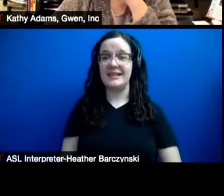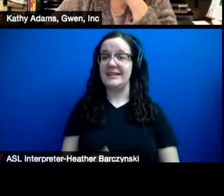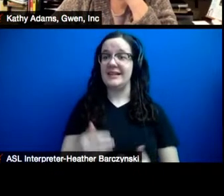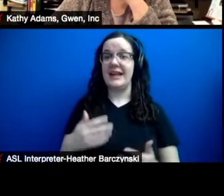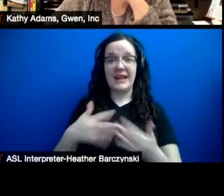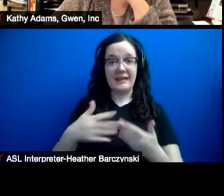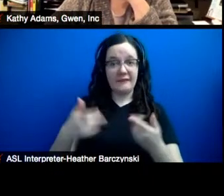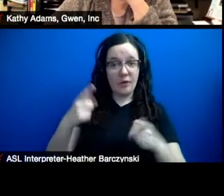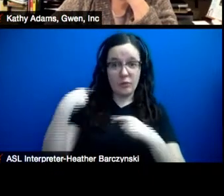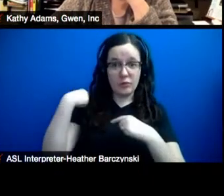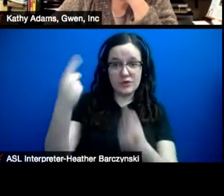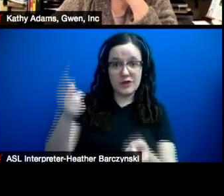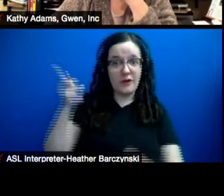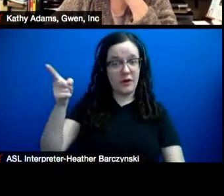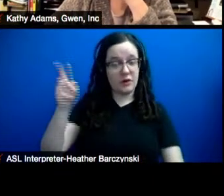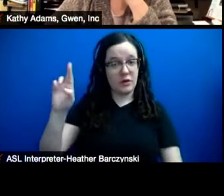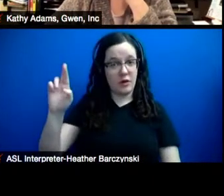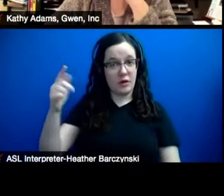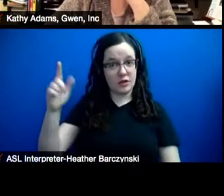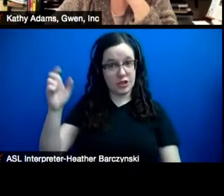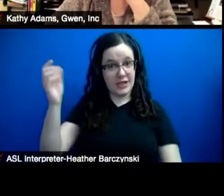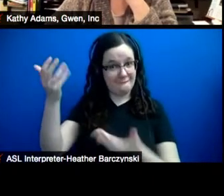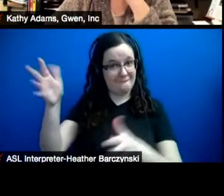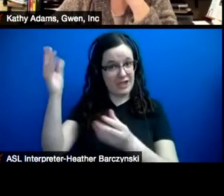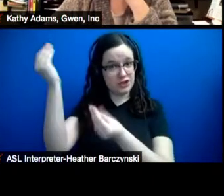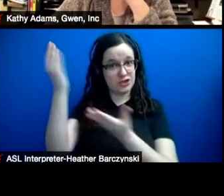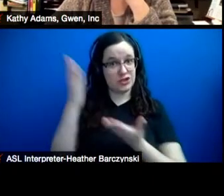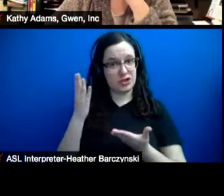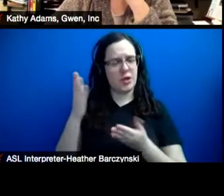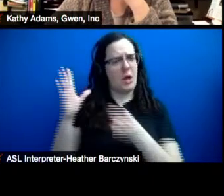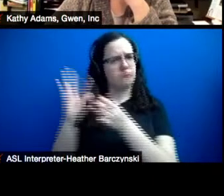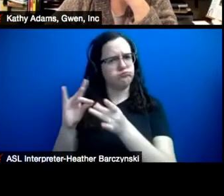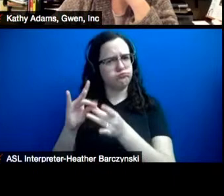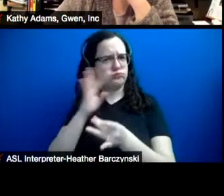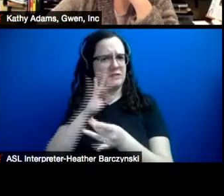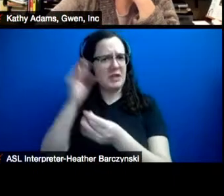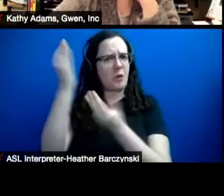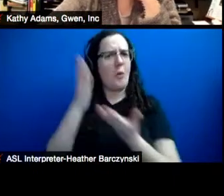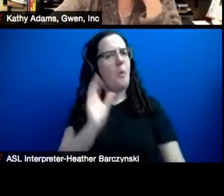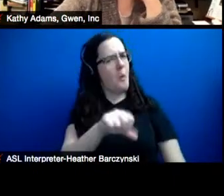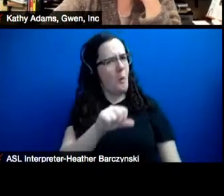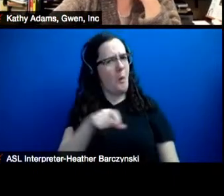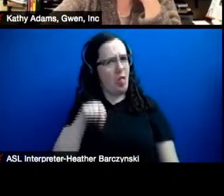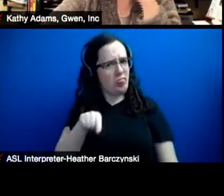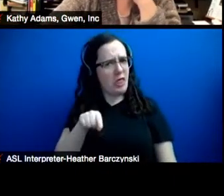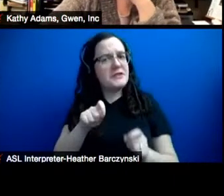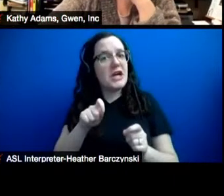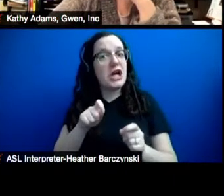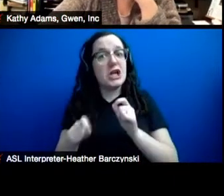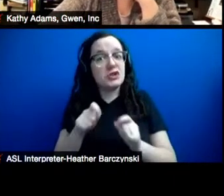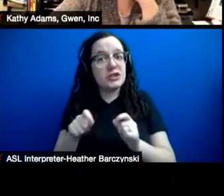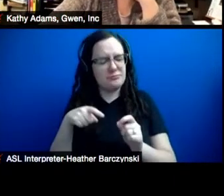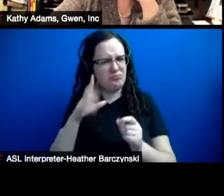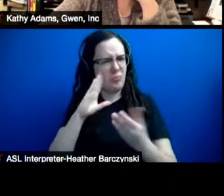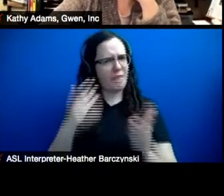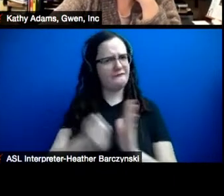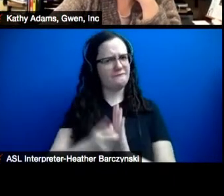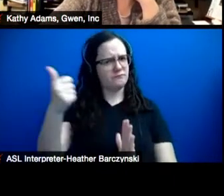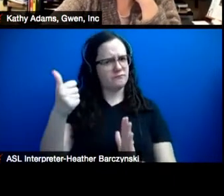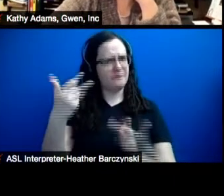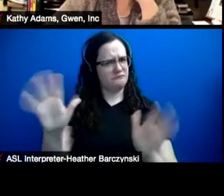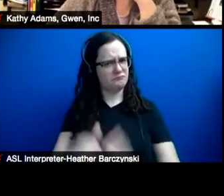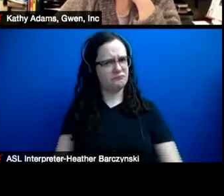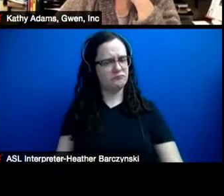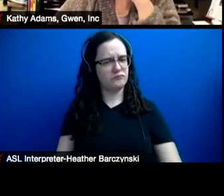that at least for now, those adjustments would be removed. And by the way, those adjustments in at least one